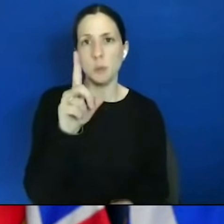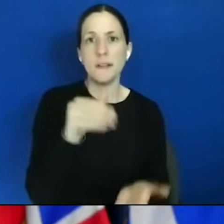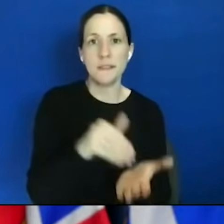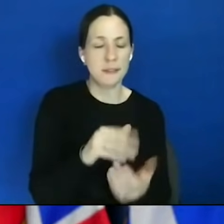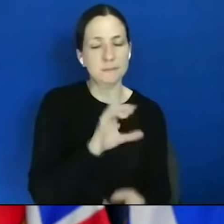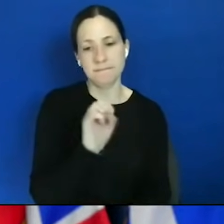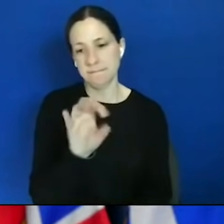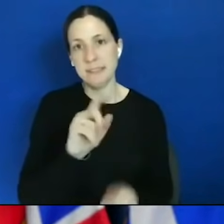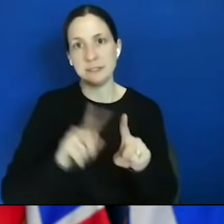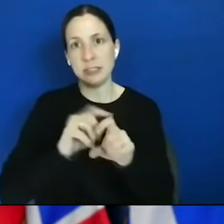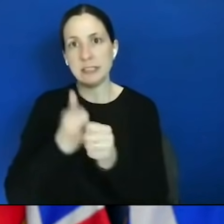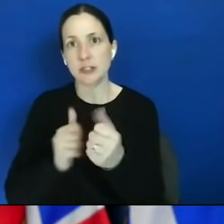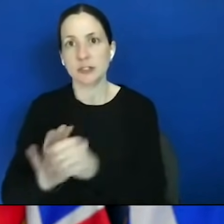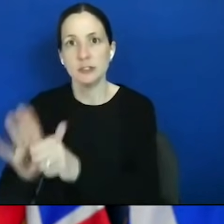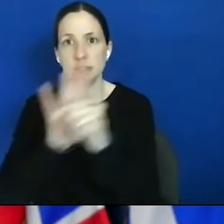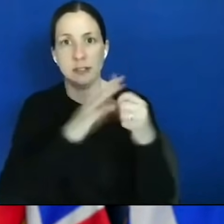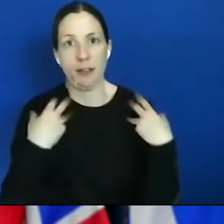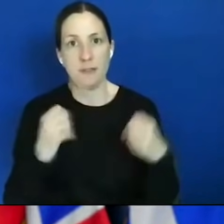in Fraser Health,